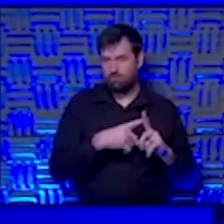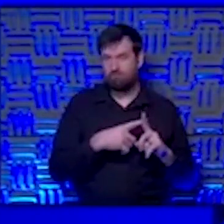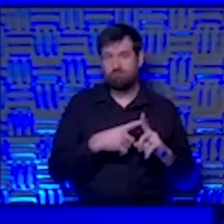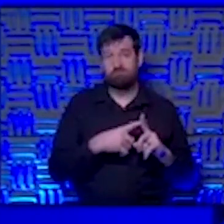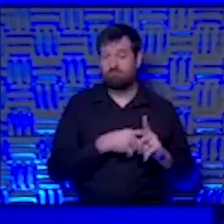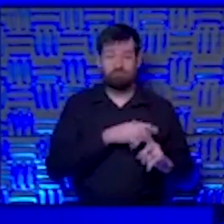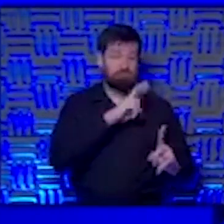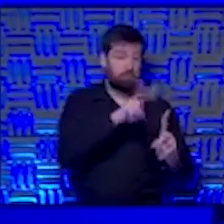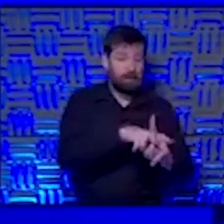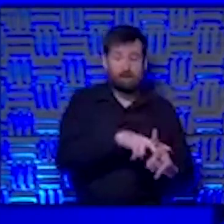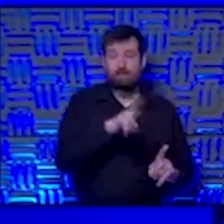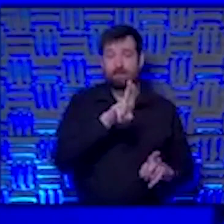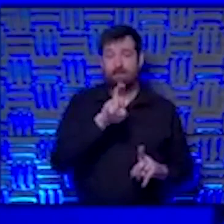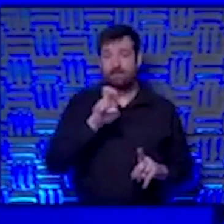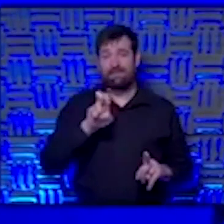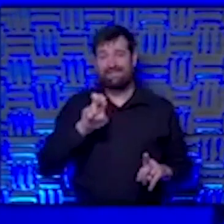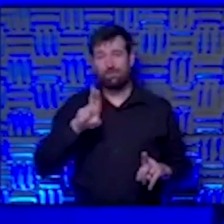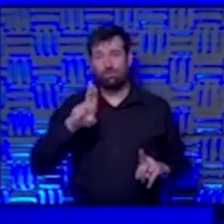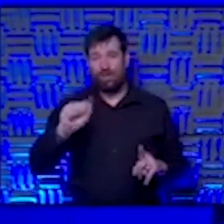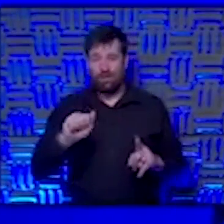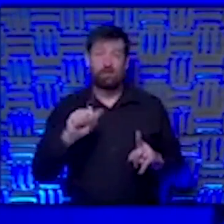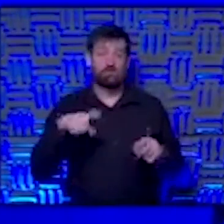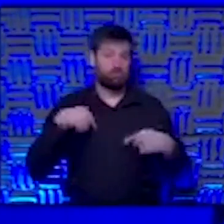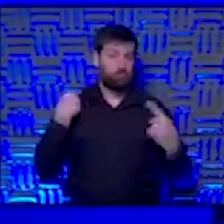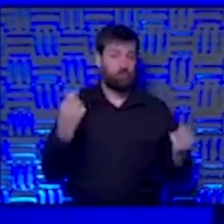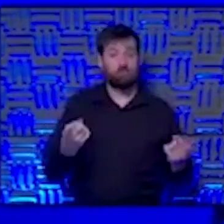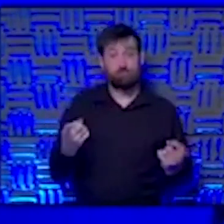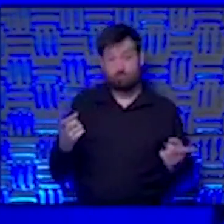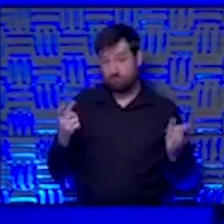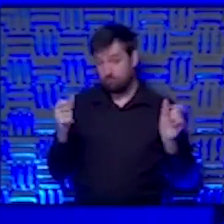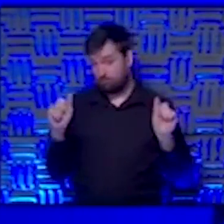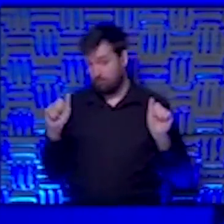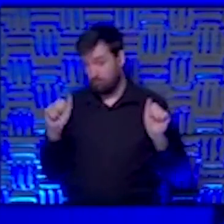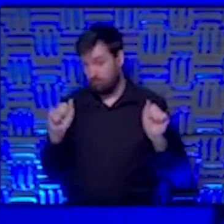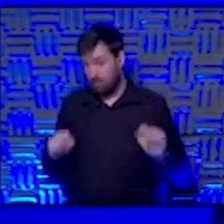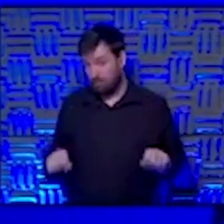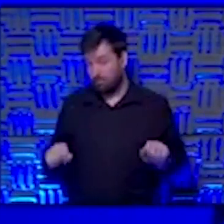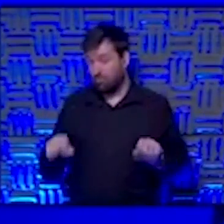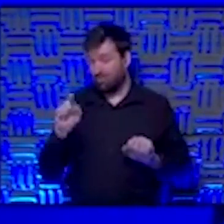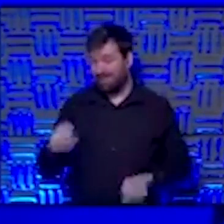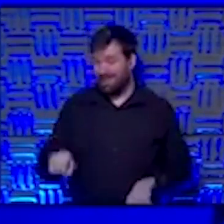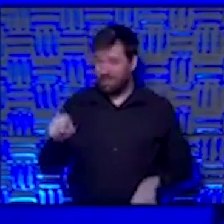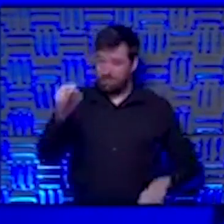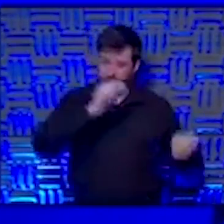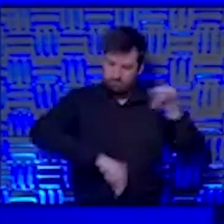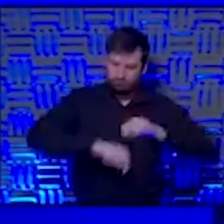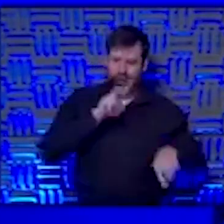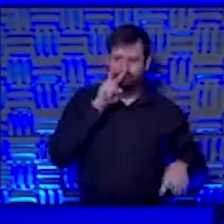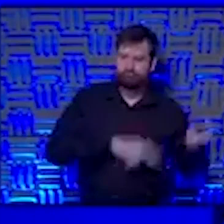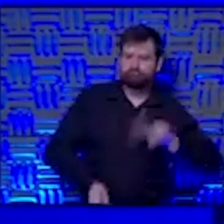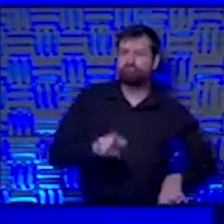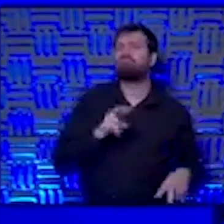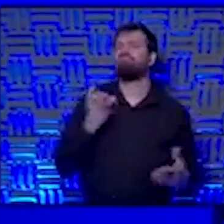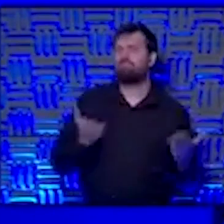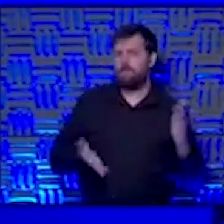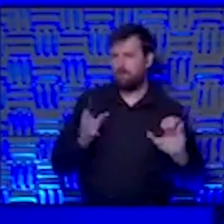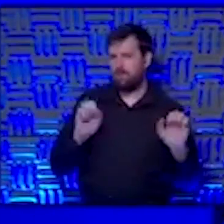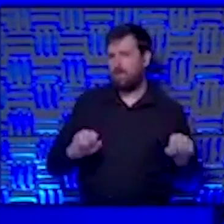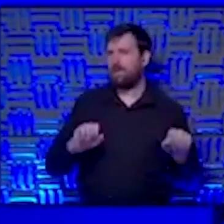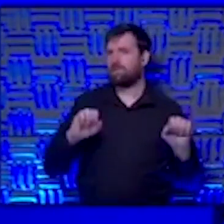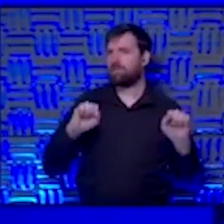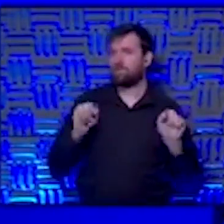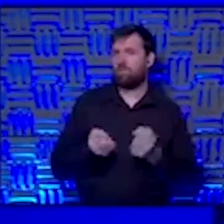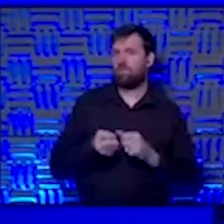they applied for. That's how it's been done so far. Is there a chance they can go back and look at it and say, oh, okay, well, maybe we can store it at a